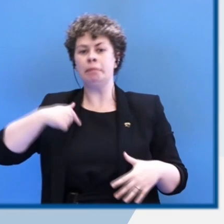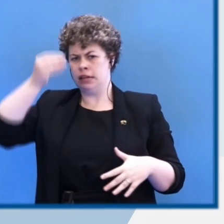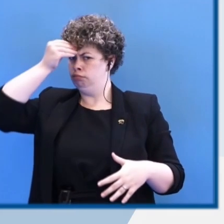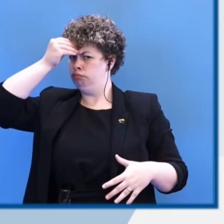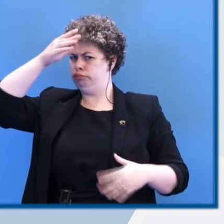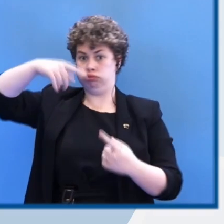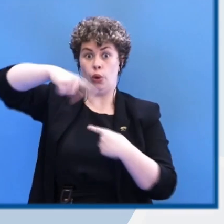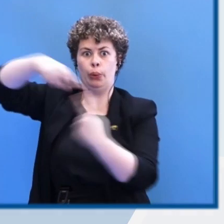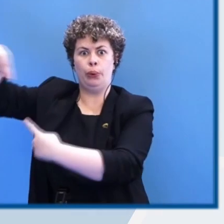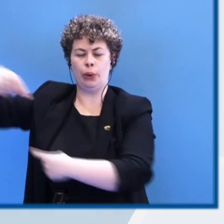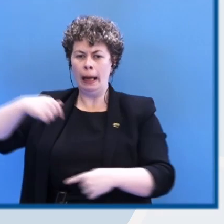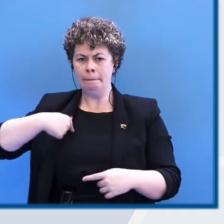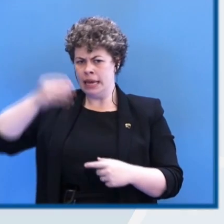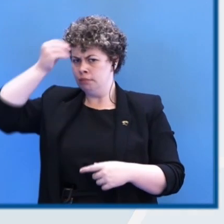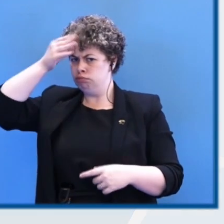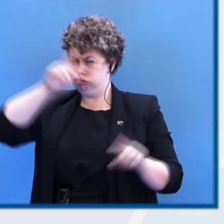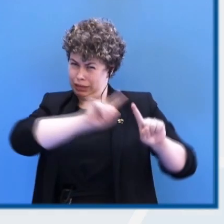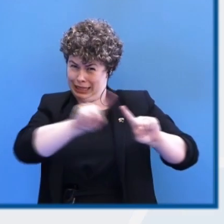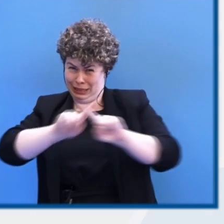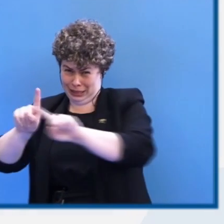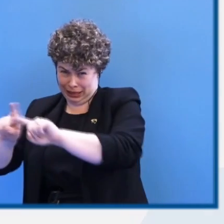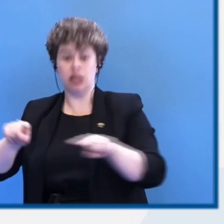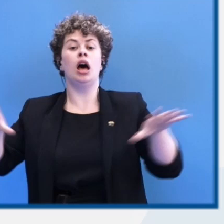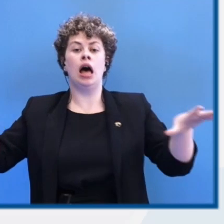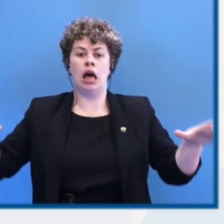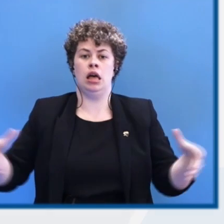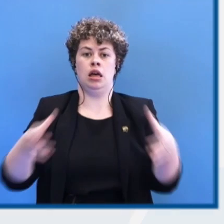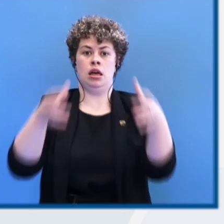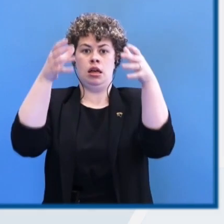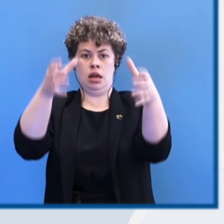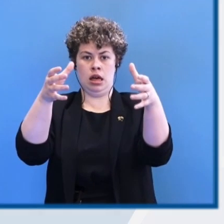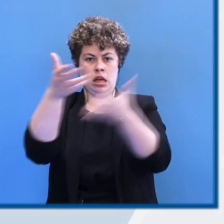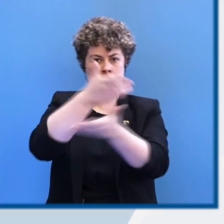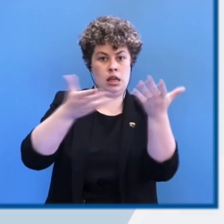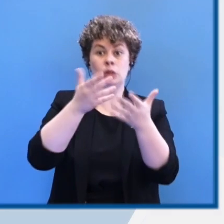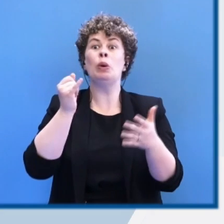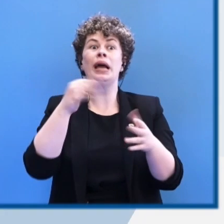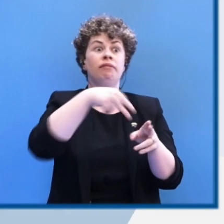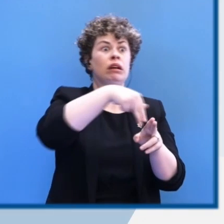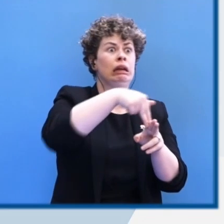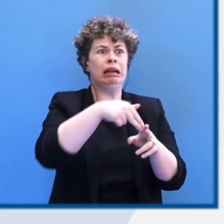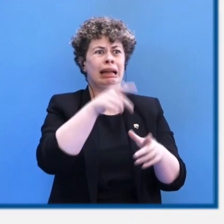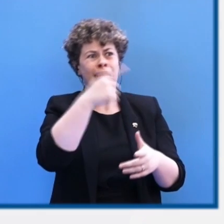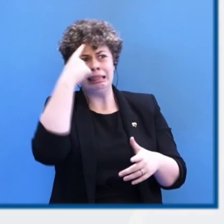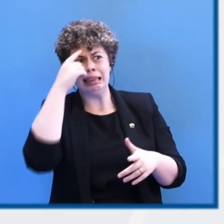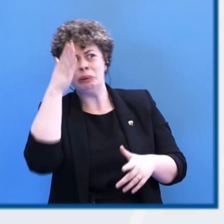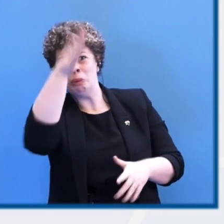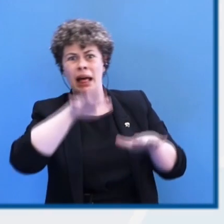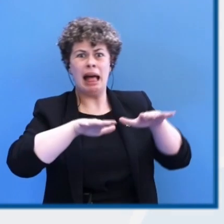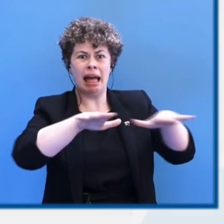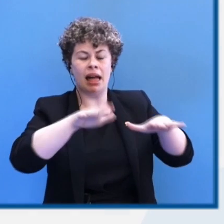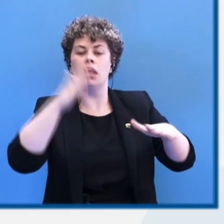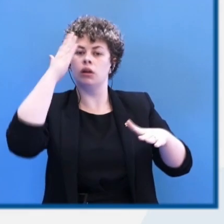the said body. The committee acts on 3 levels. On each level, all institutions are represented.